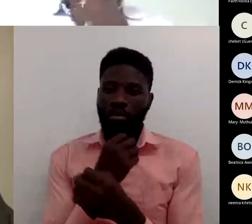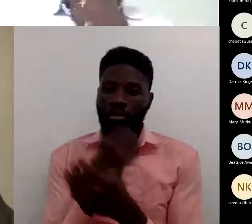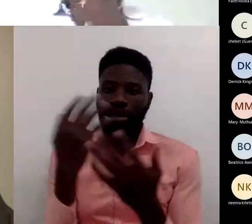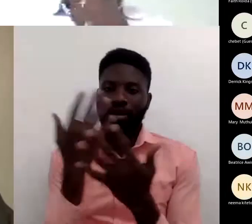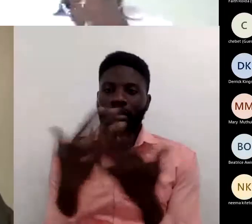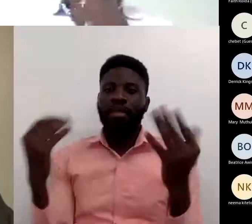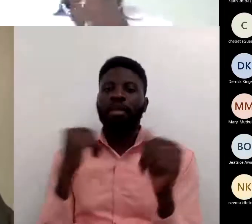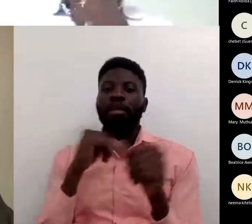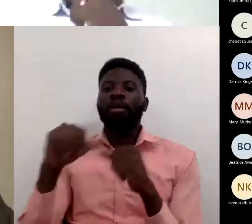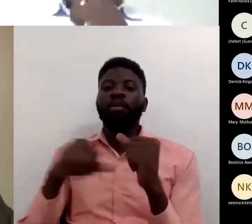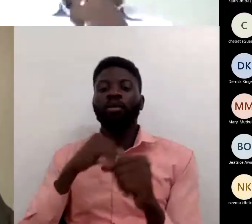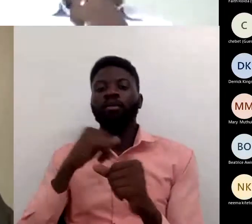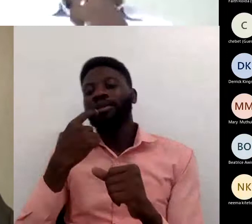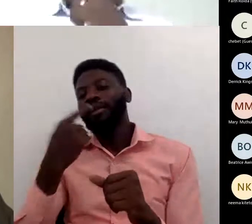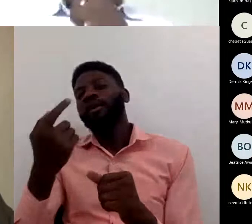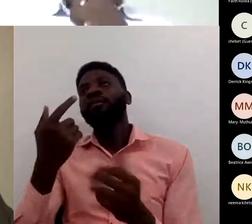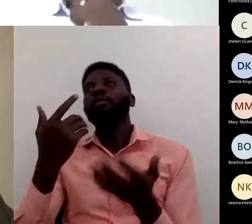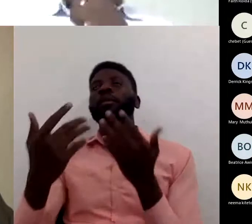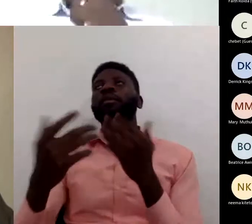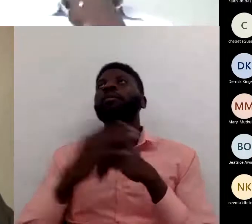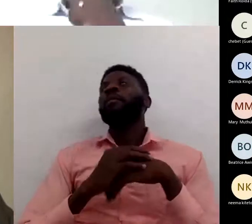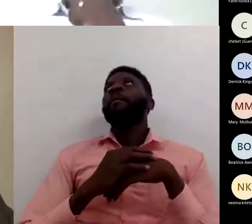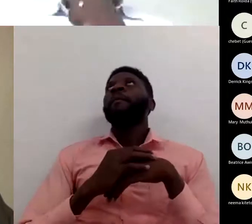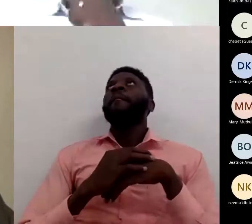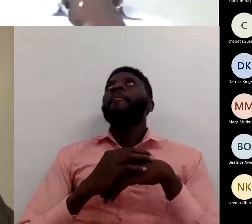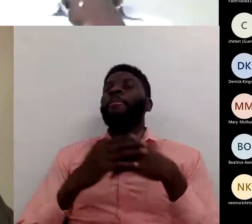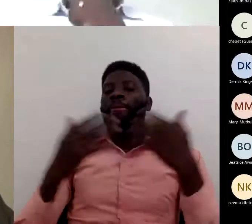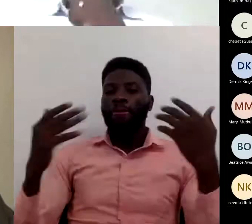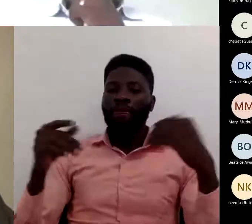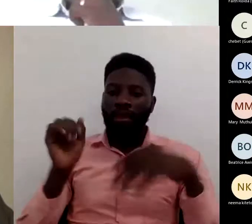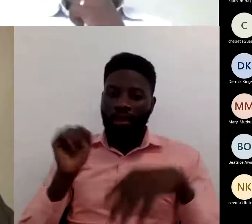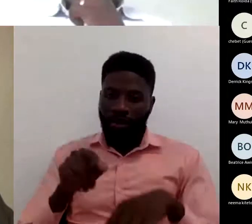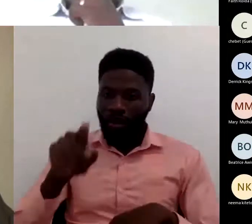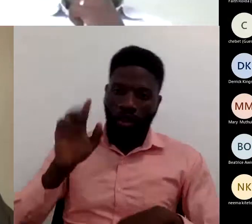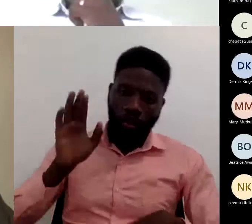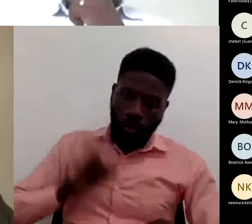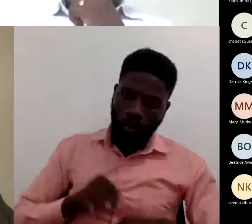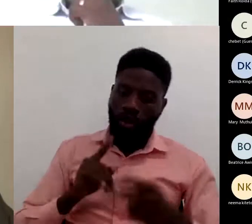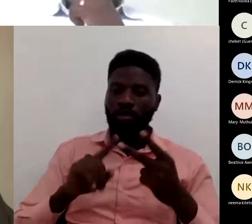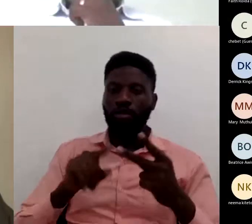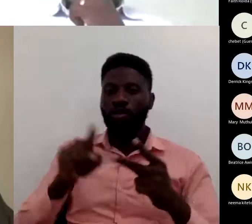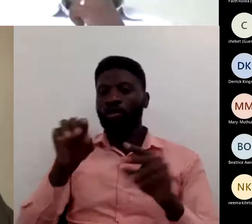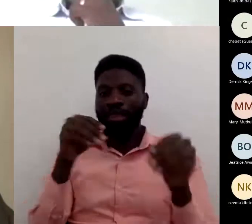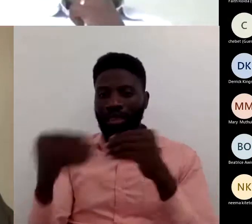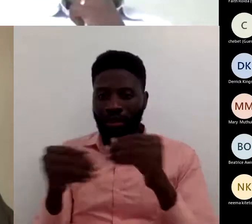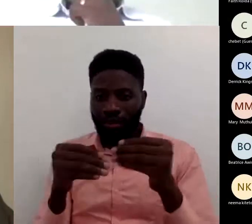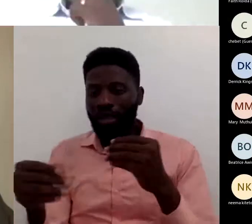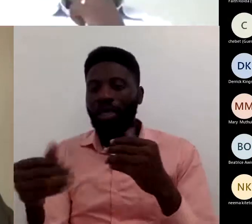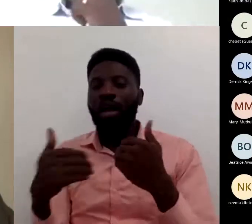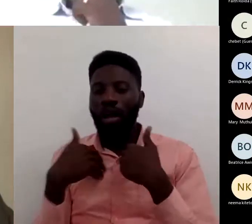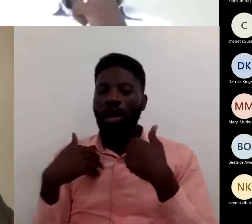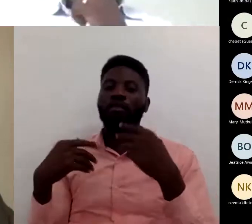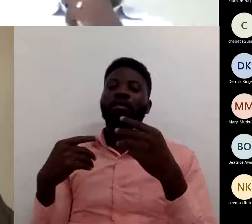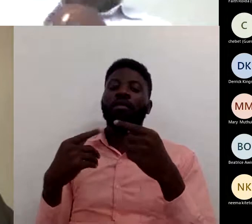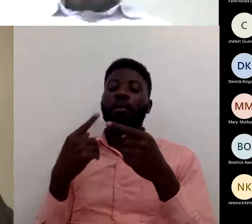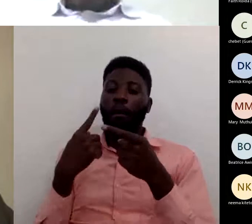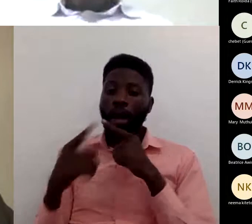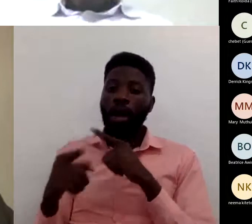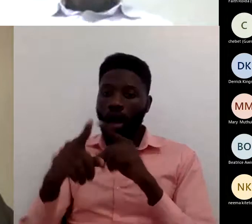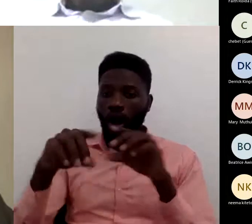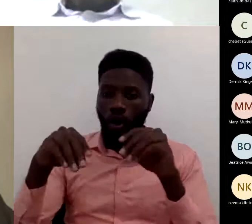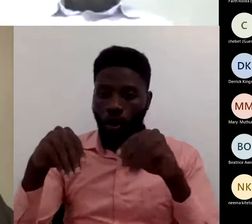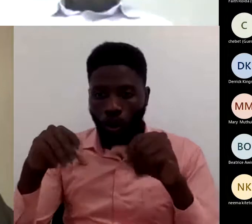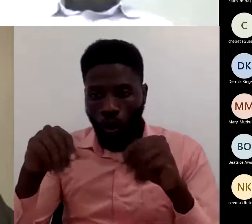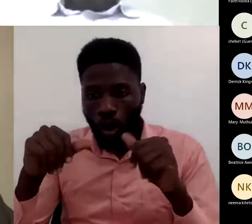about saying that you are, yes, woman, or you are living with different abilities, but are you